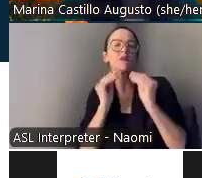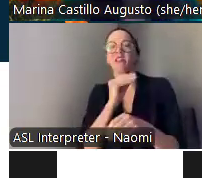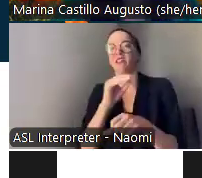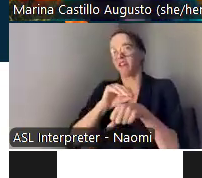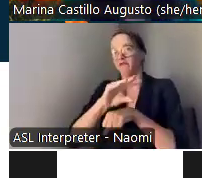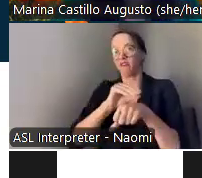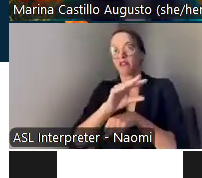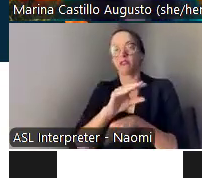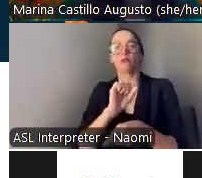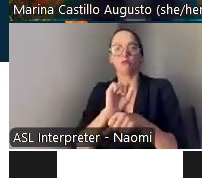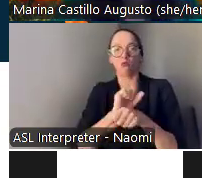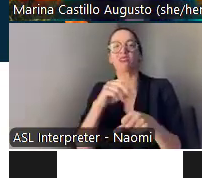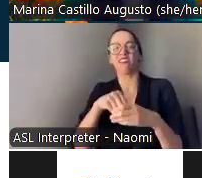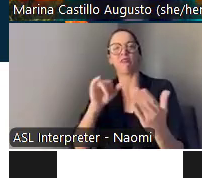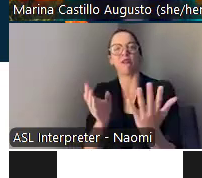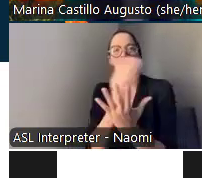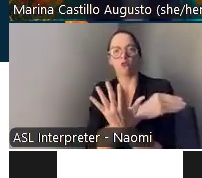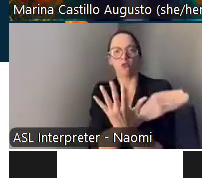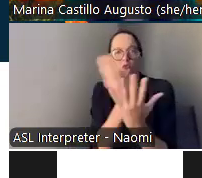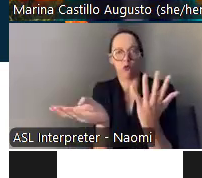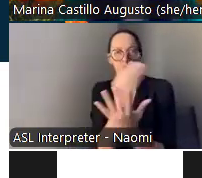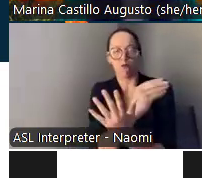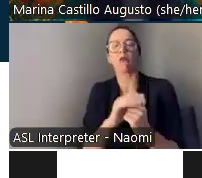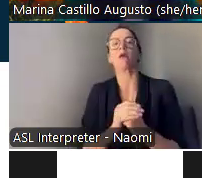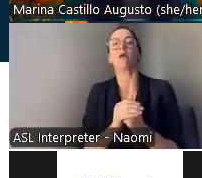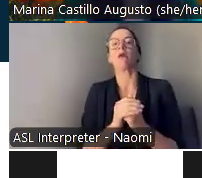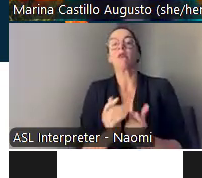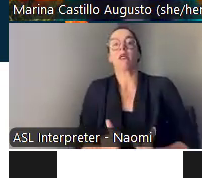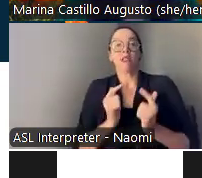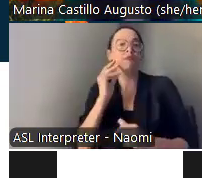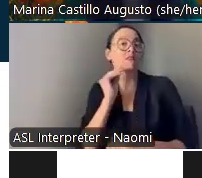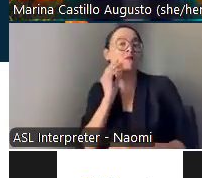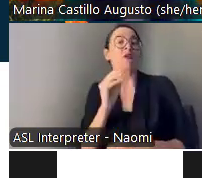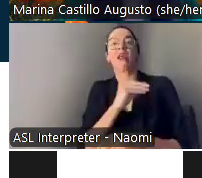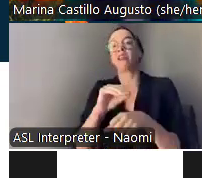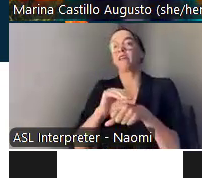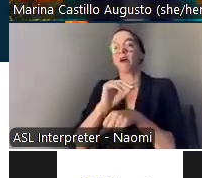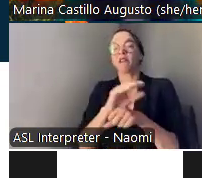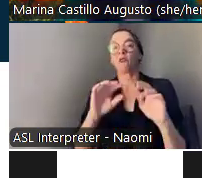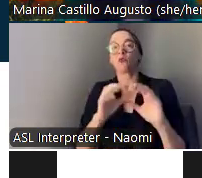Lived Experience Advisory Board will be working closely with the Equity Advisory Committee on